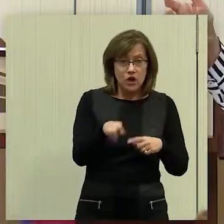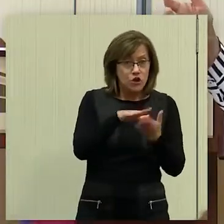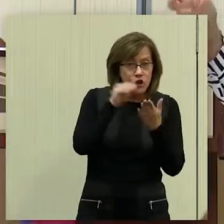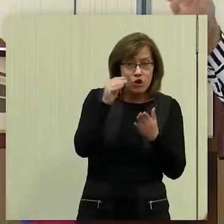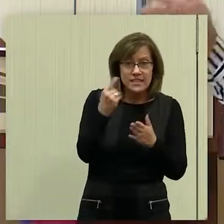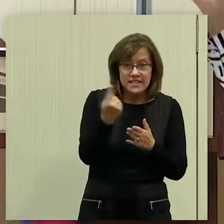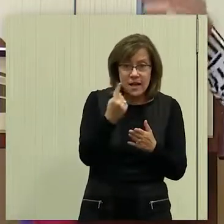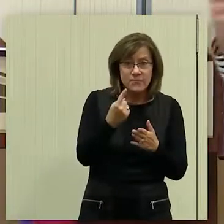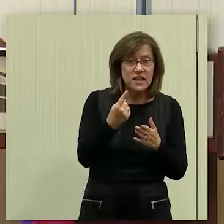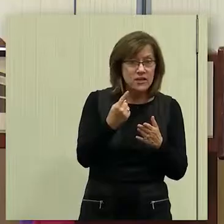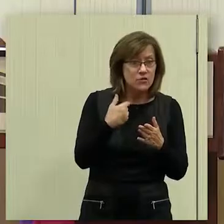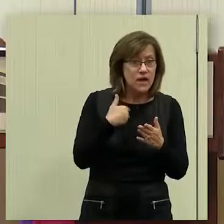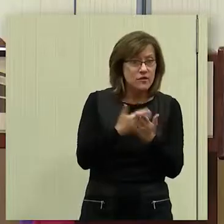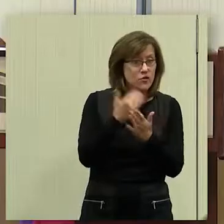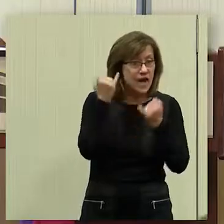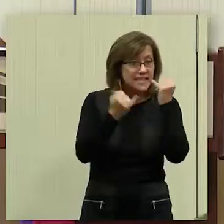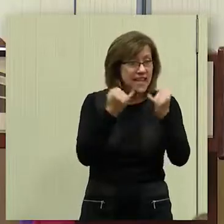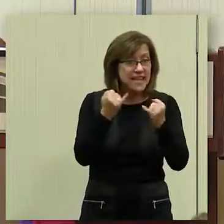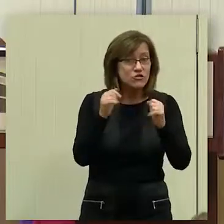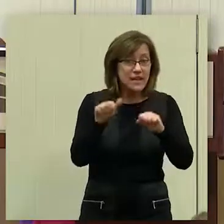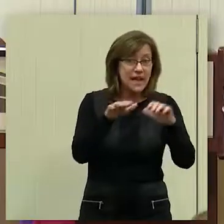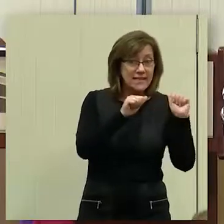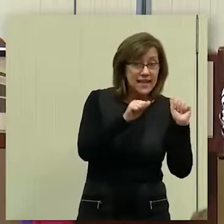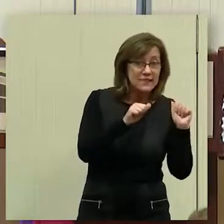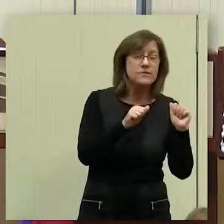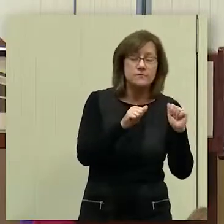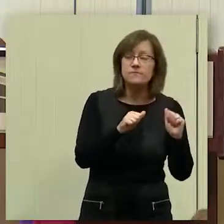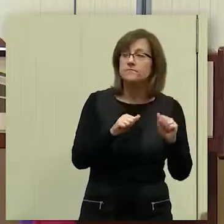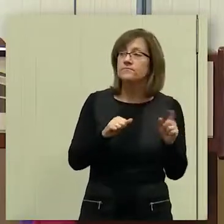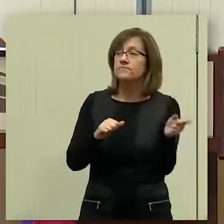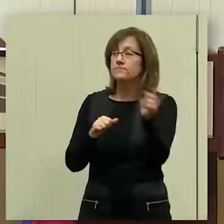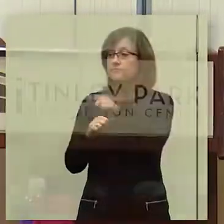Yes. Okay, good. All right, good.